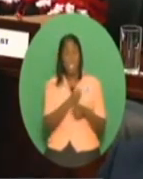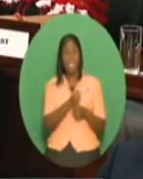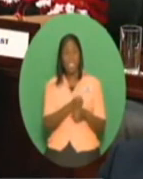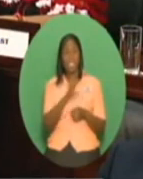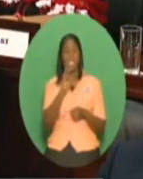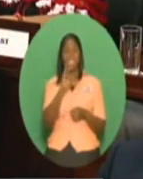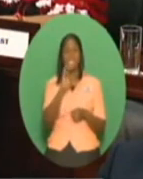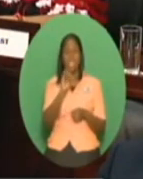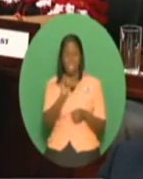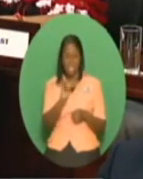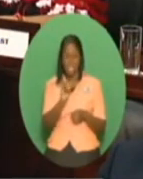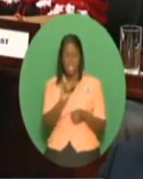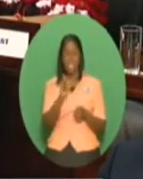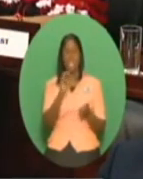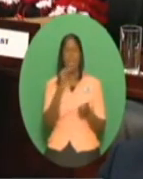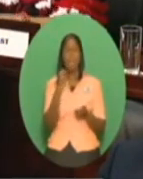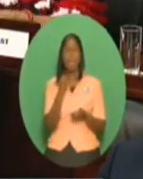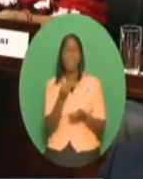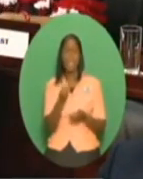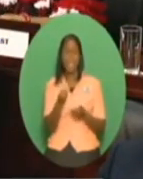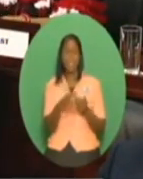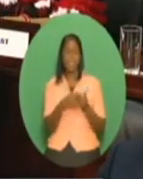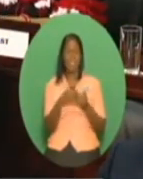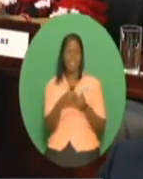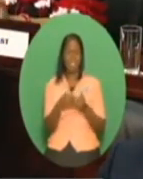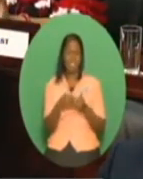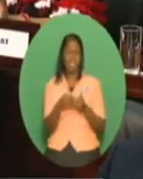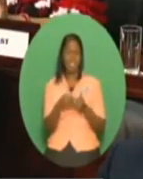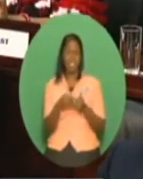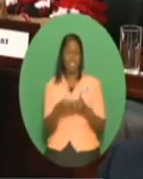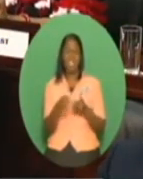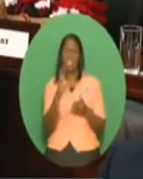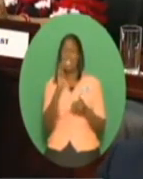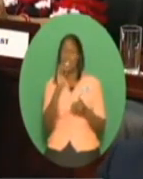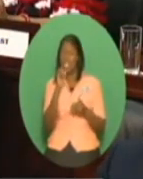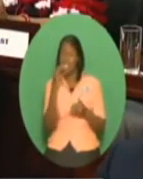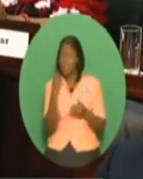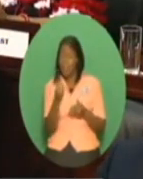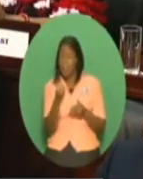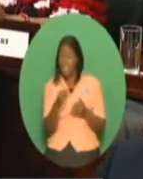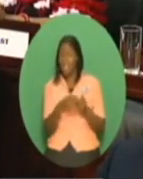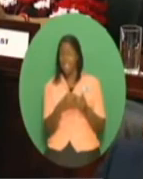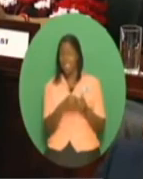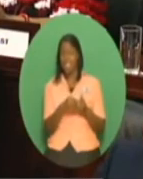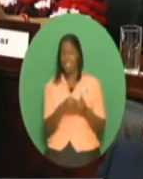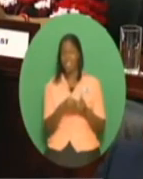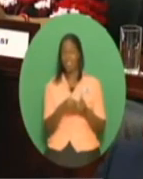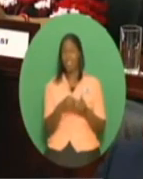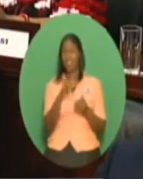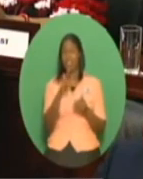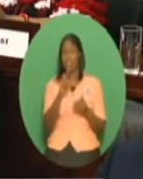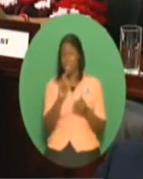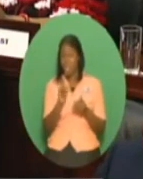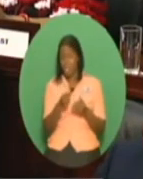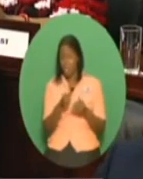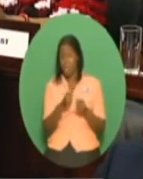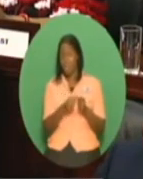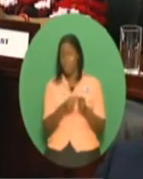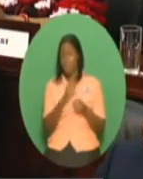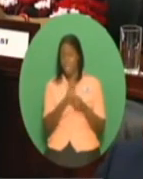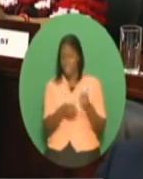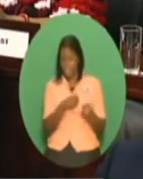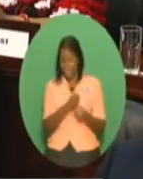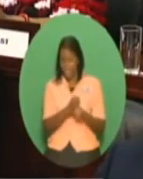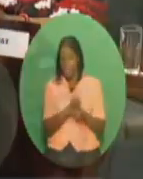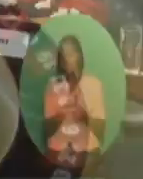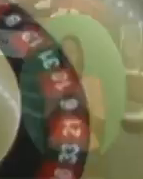per machine per year by 20,000 machines is $60 million in revenue from these